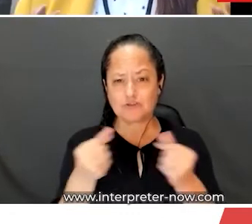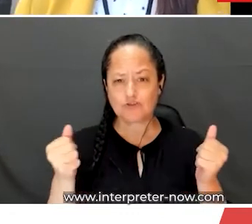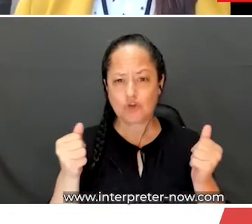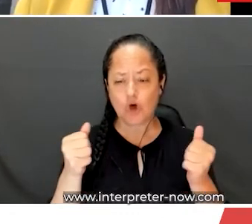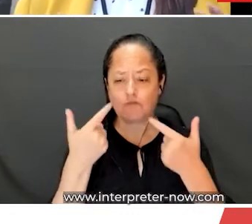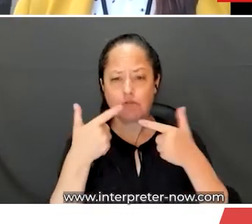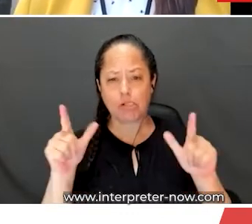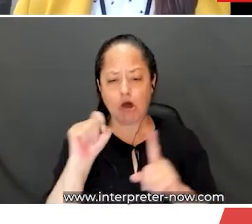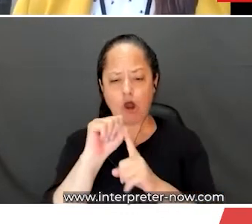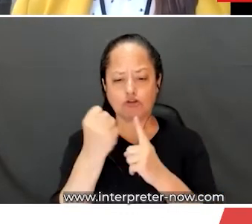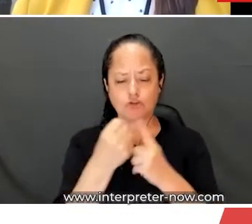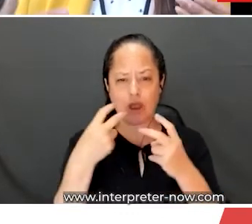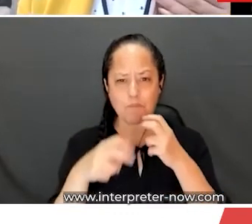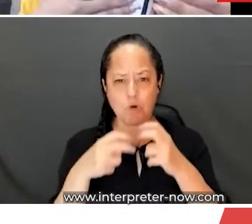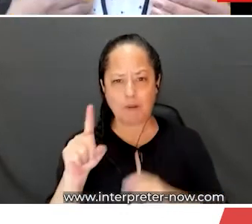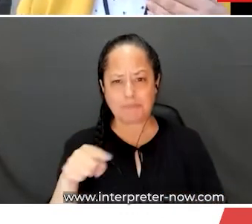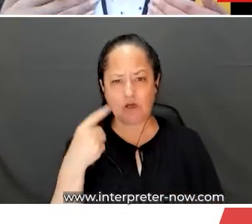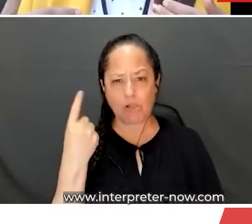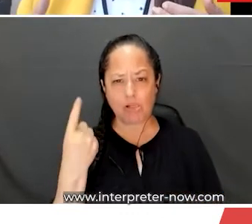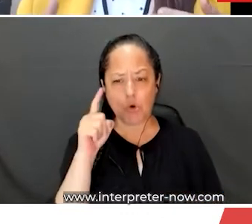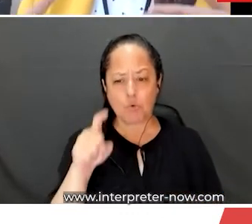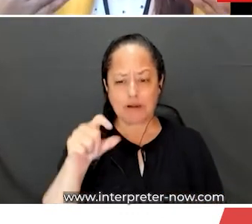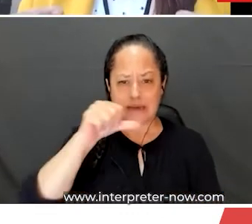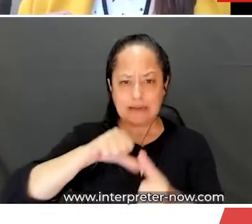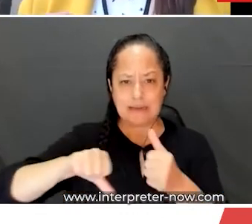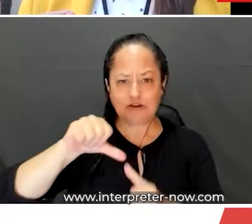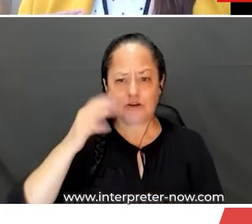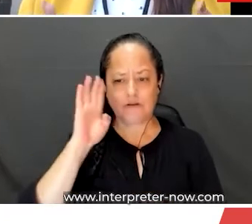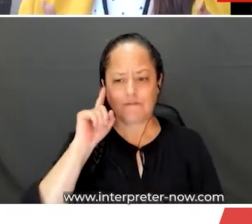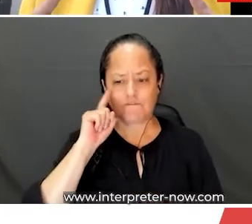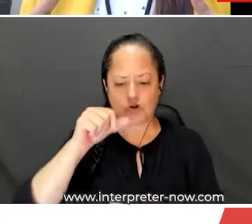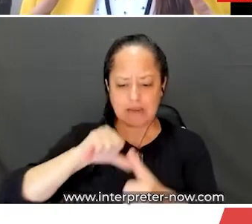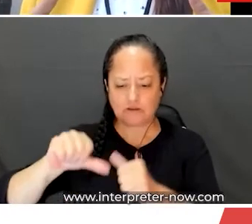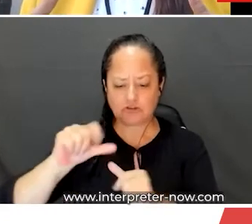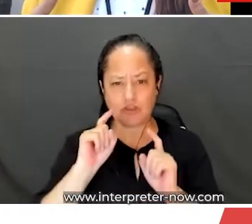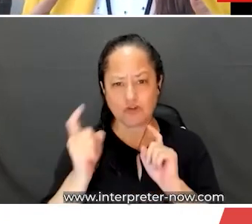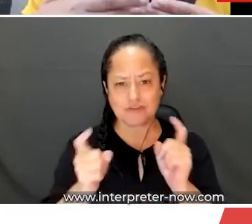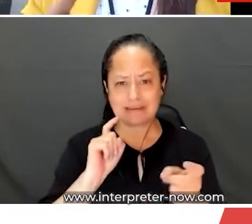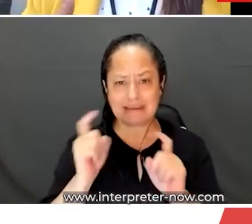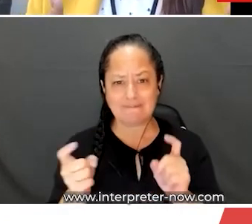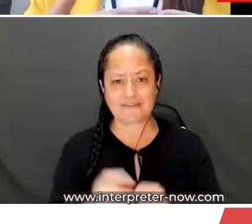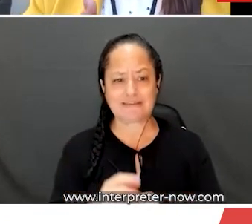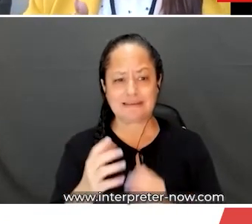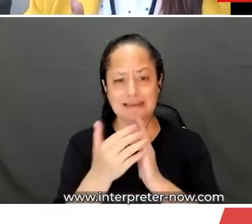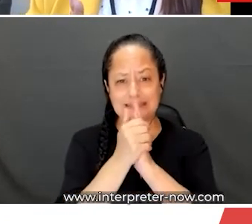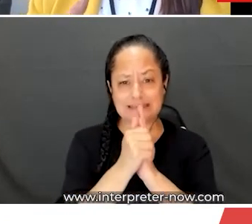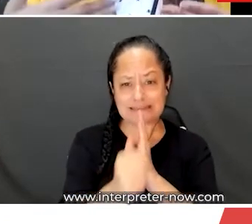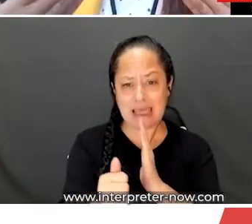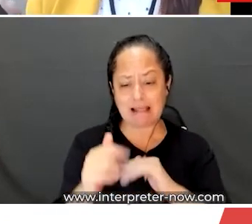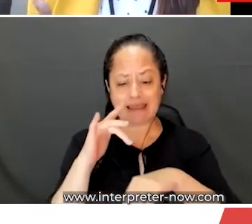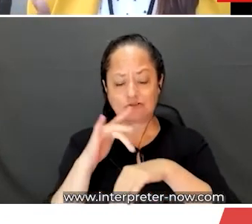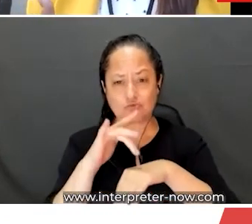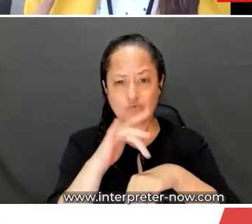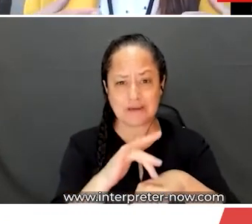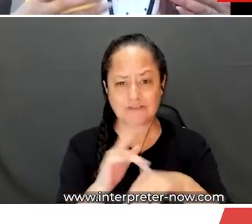large societal problems alone. And we need each other for each other's gifts and talents and resources to